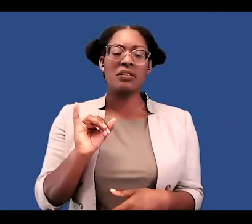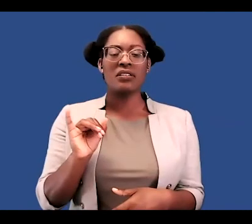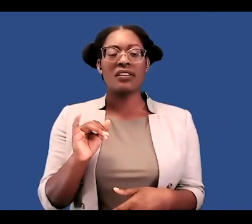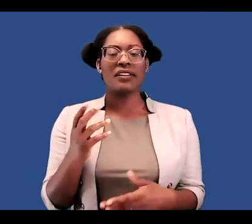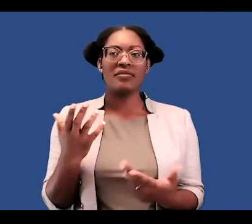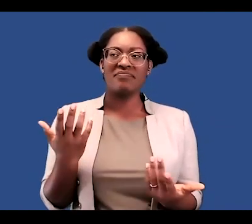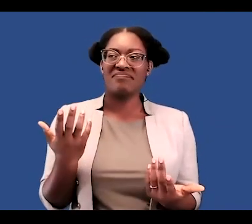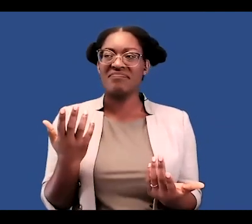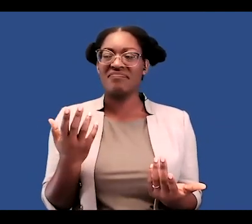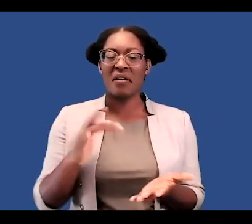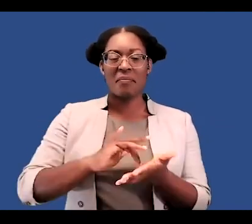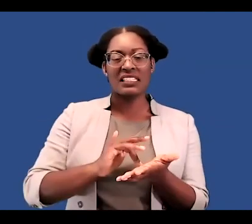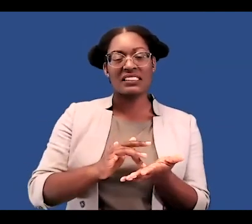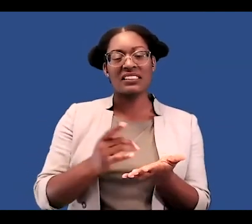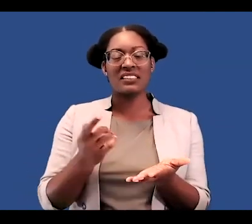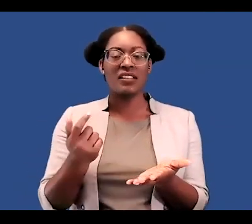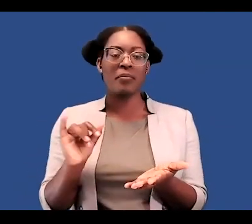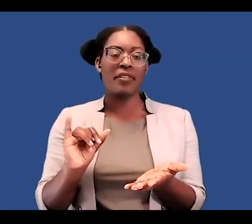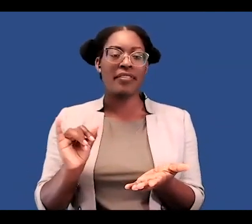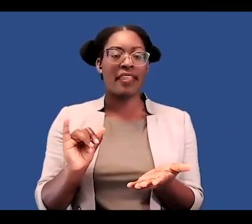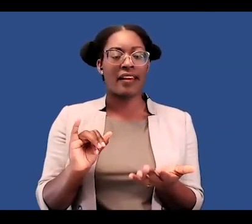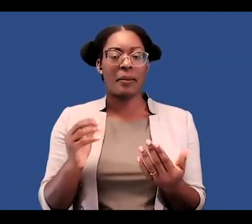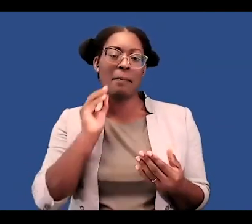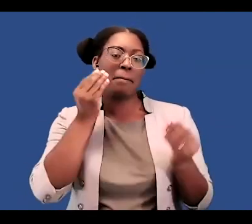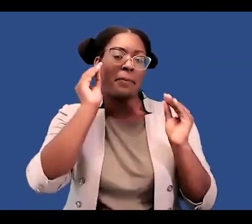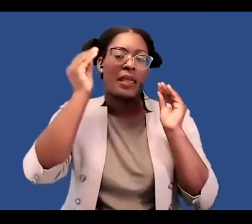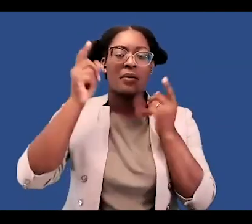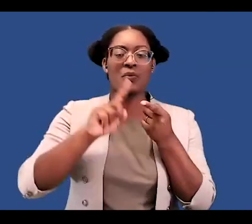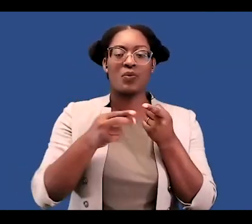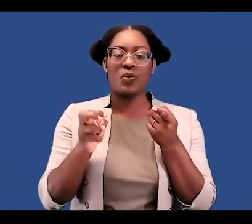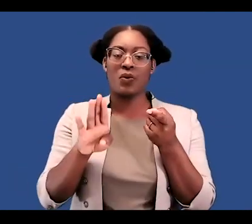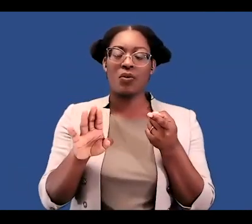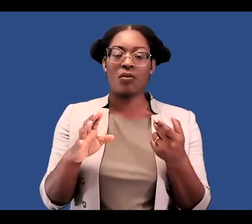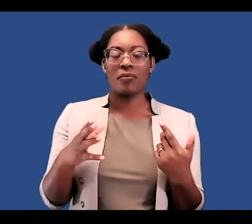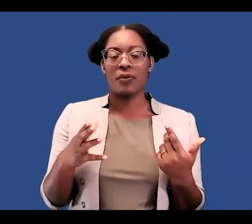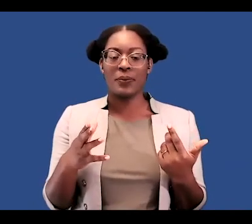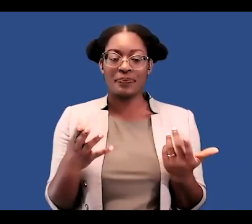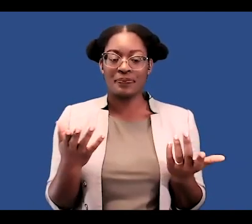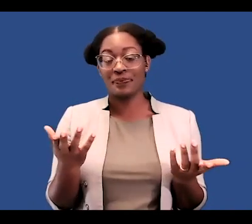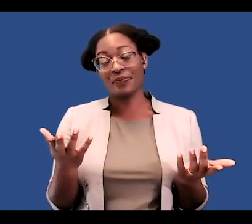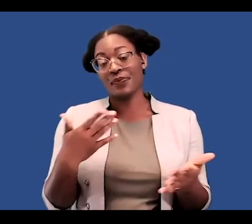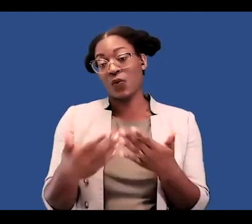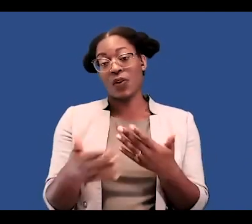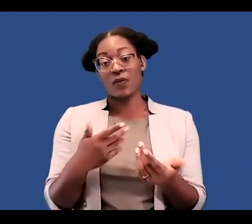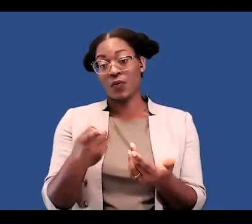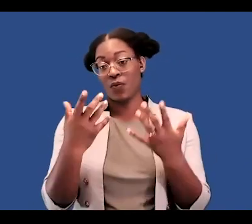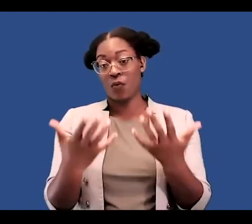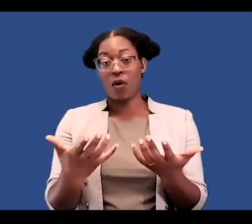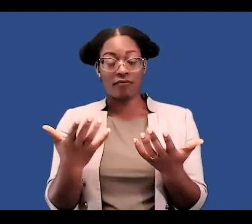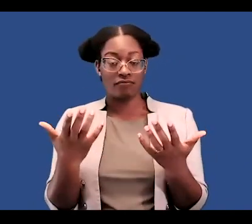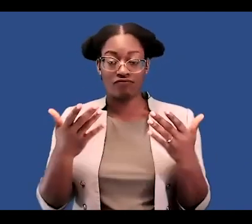kind of puts makeup on the herbs, right? It just like lightens it up. It adds shimmer to it. So do what you do. I hope this